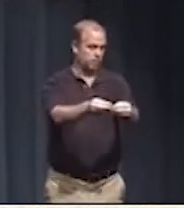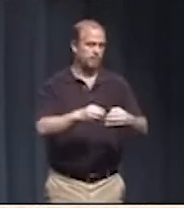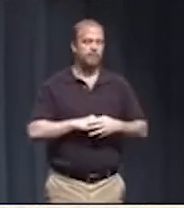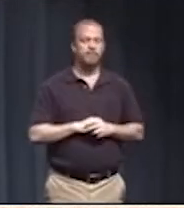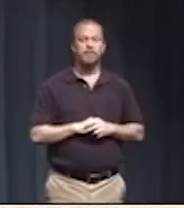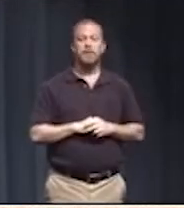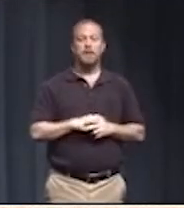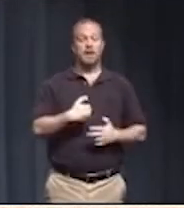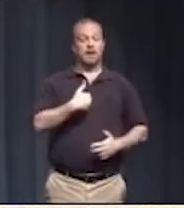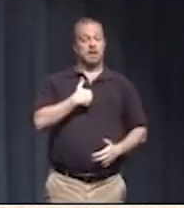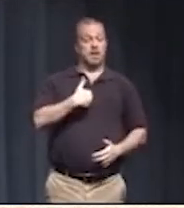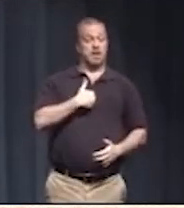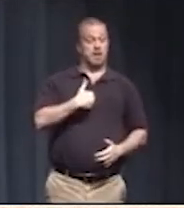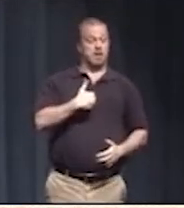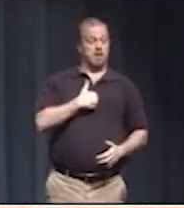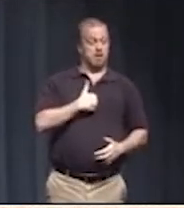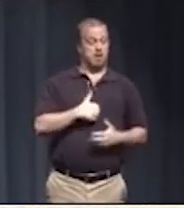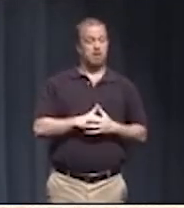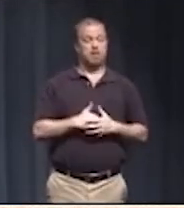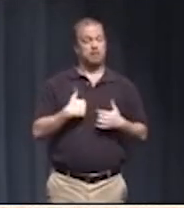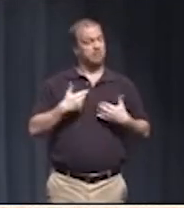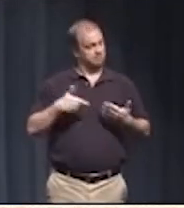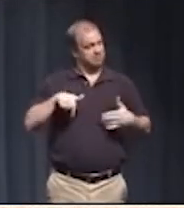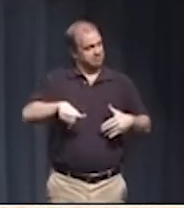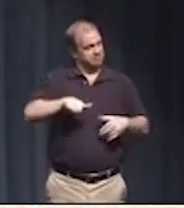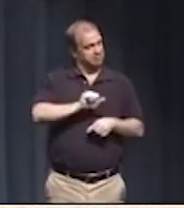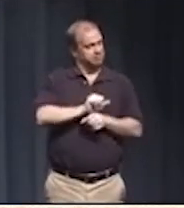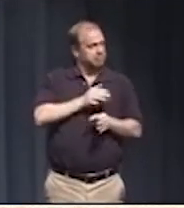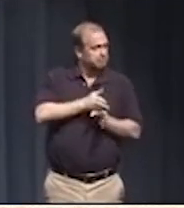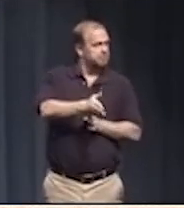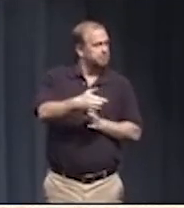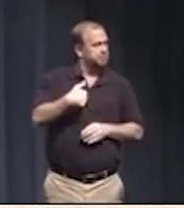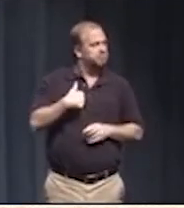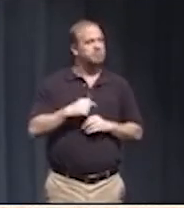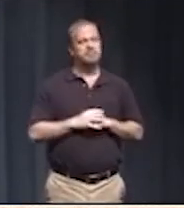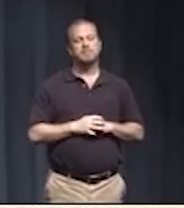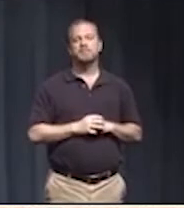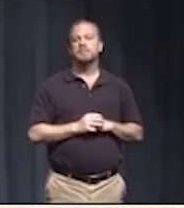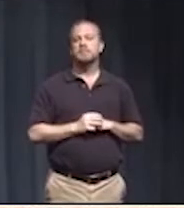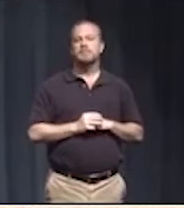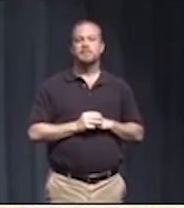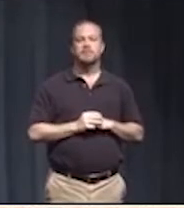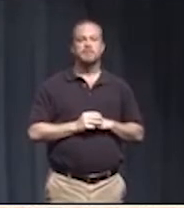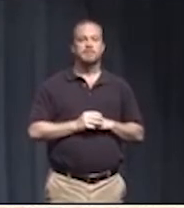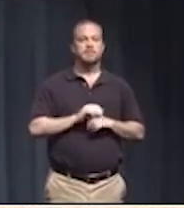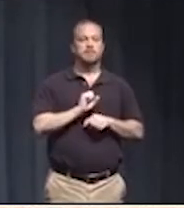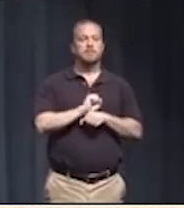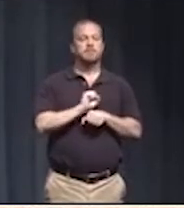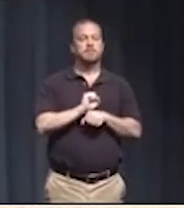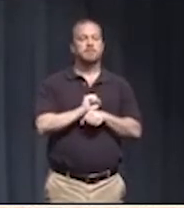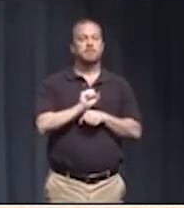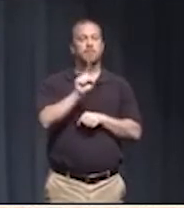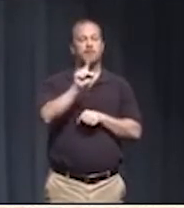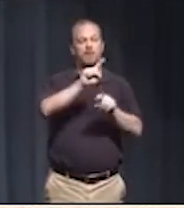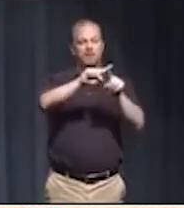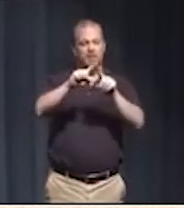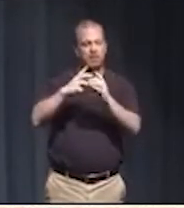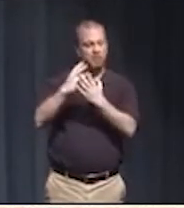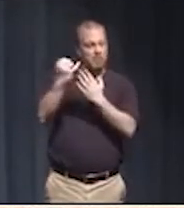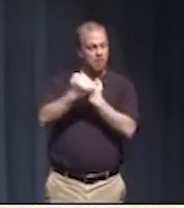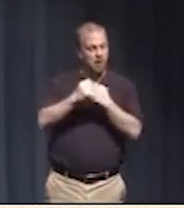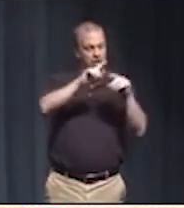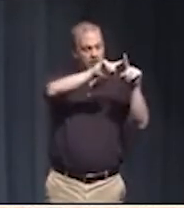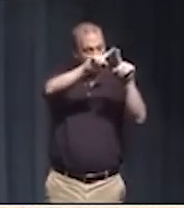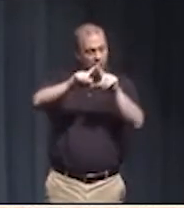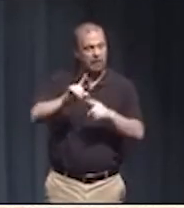A little bit about myself first. Like I said, I do this professionally. I work in one of the state discretionary projects. I've been doing it for